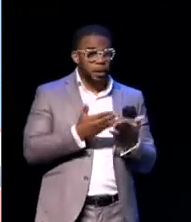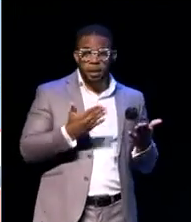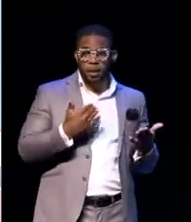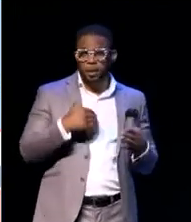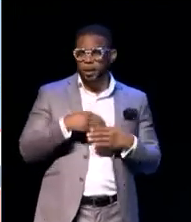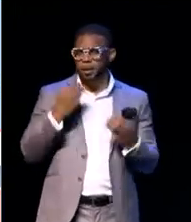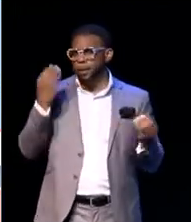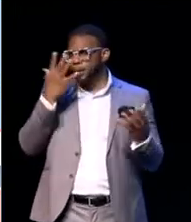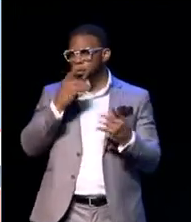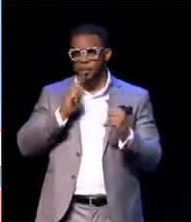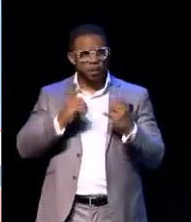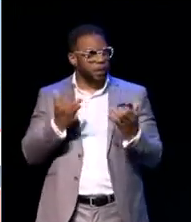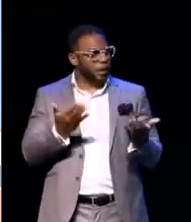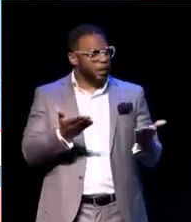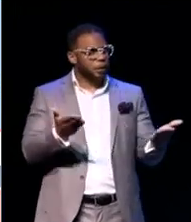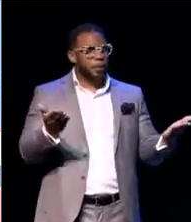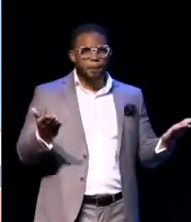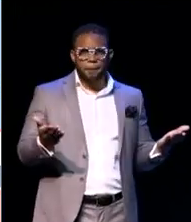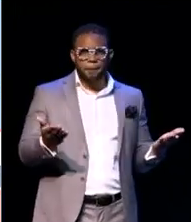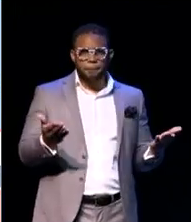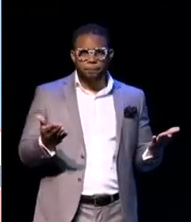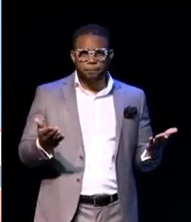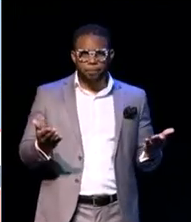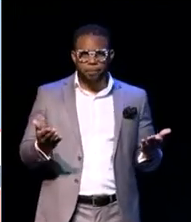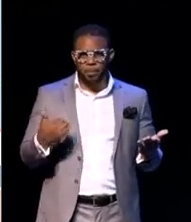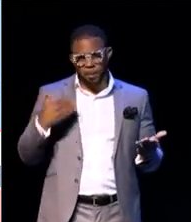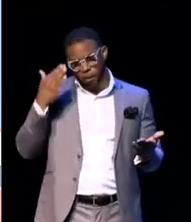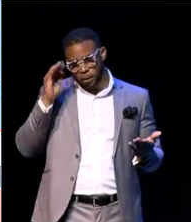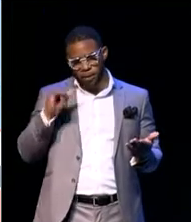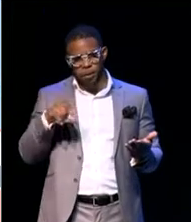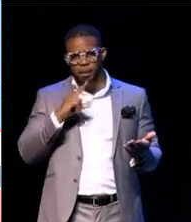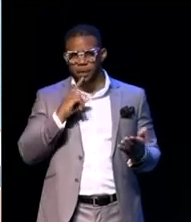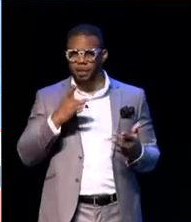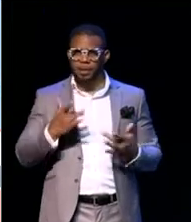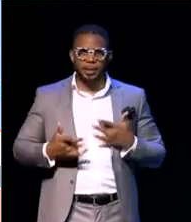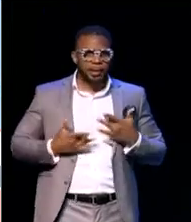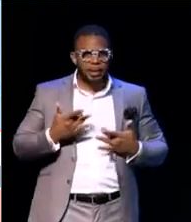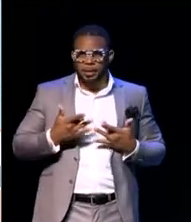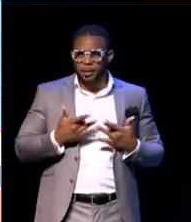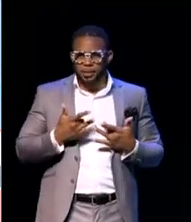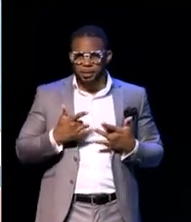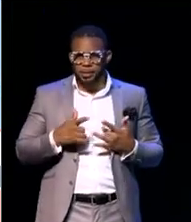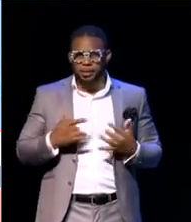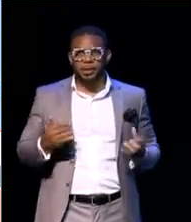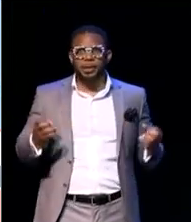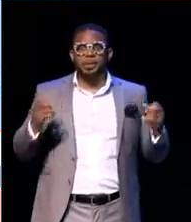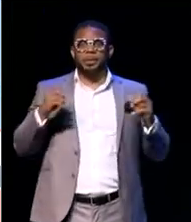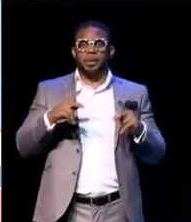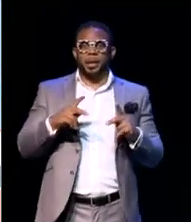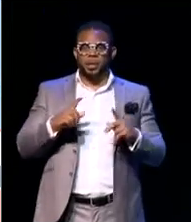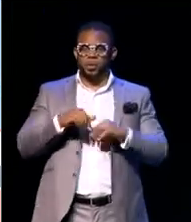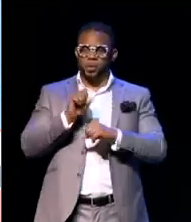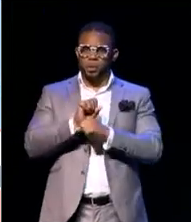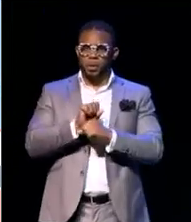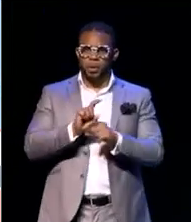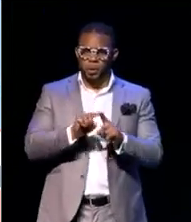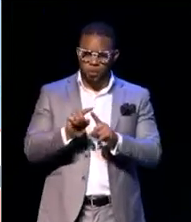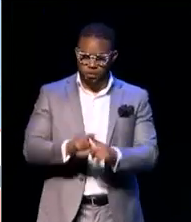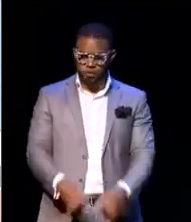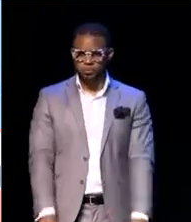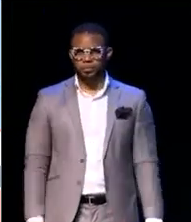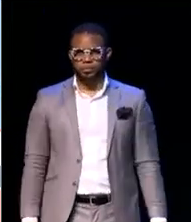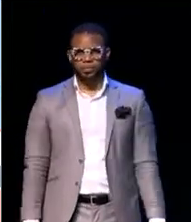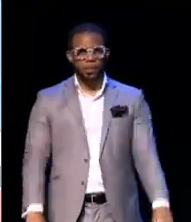in a beautiful theater now. And I know that they are eager to get back to work as